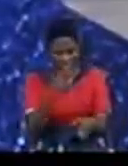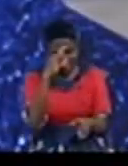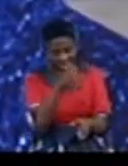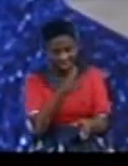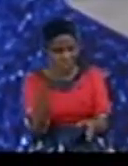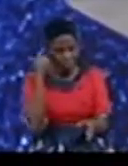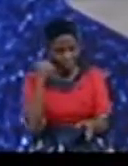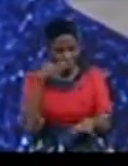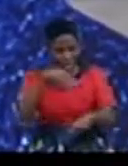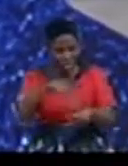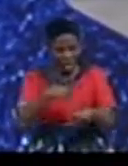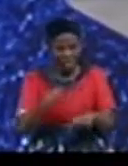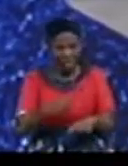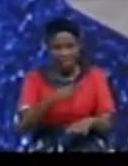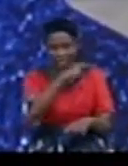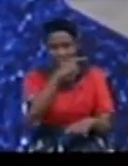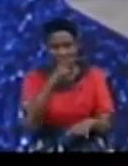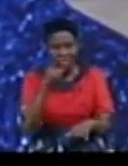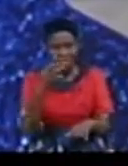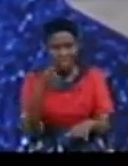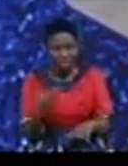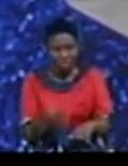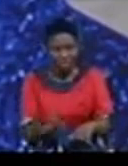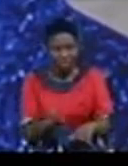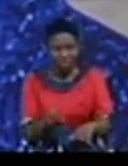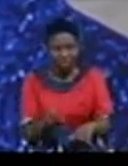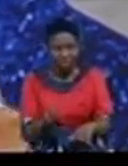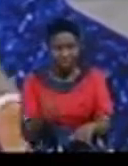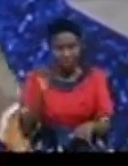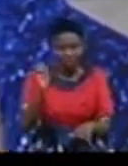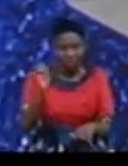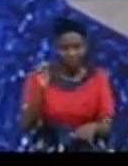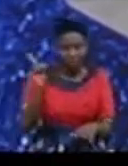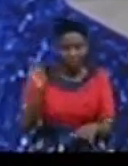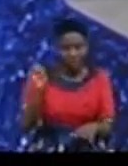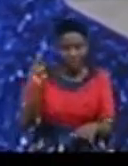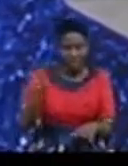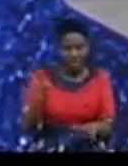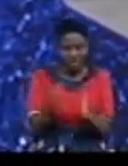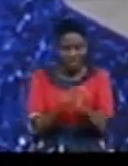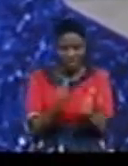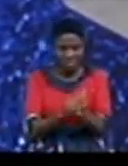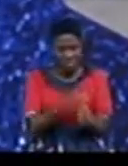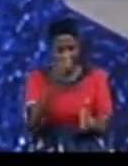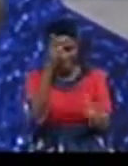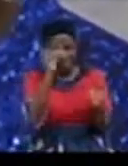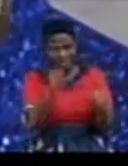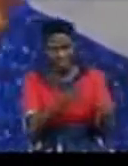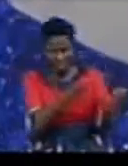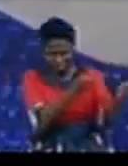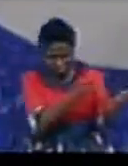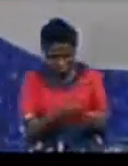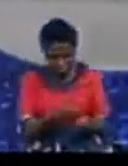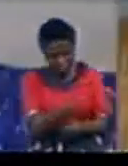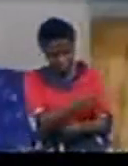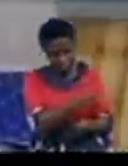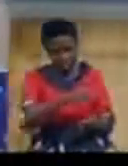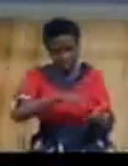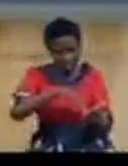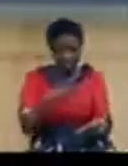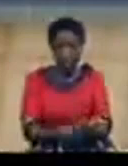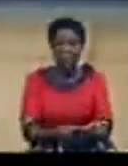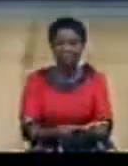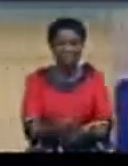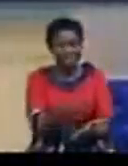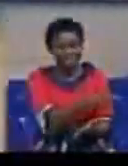mighty, so powerful, so cunning, so crafty, and it's going to bring them down. The prayer save,